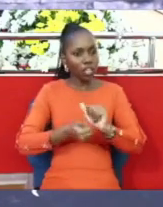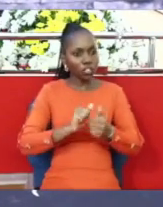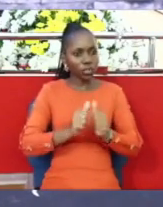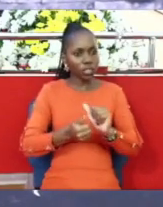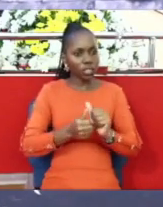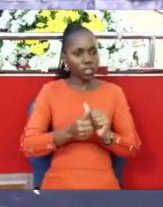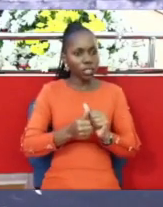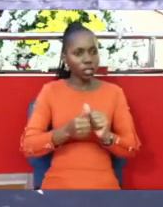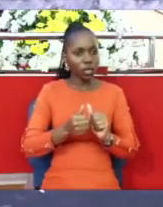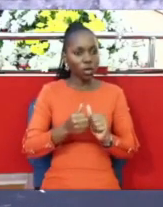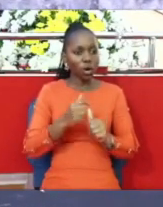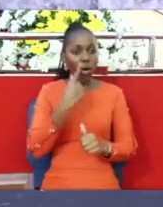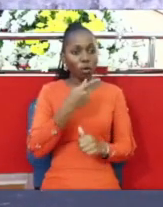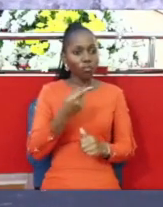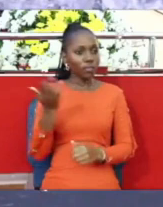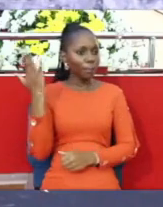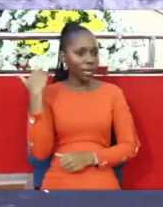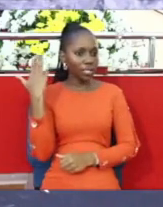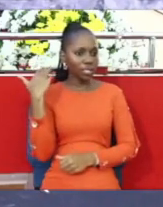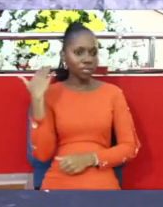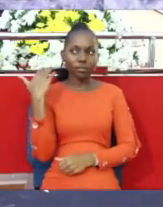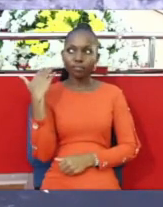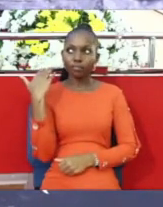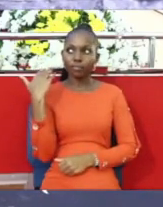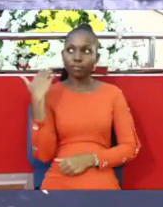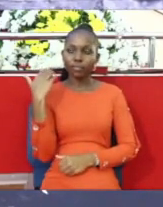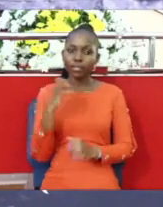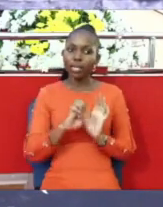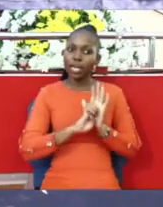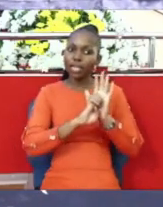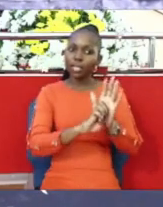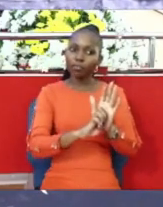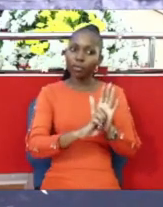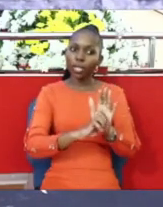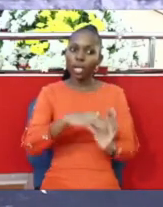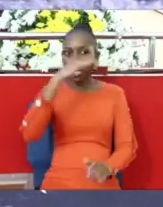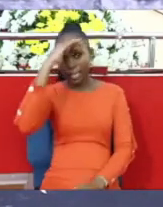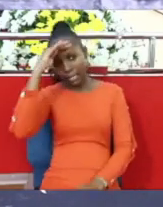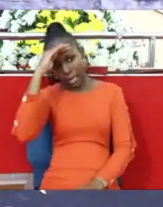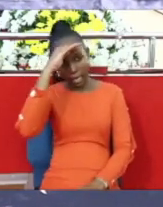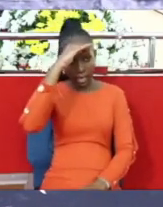matendo ya ule uliyeitwa kenywa kenywa ama mnywaji